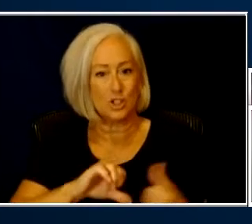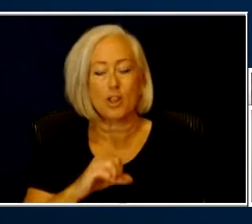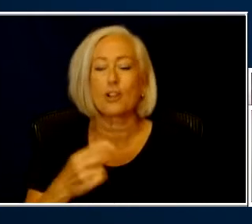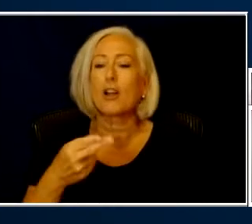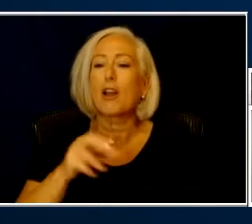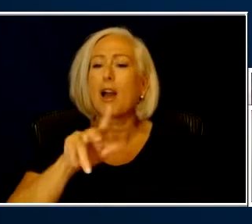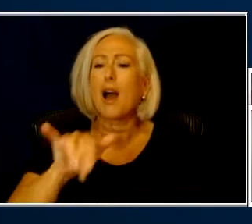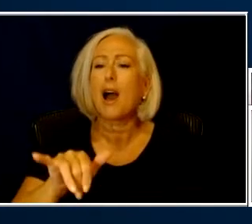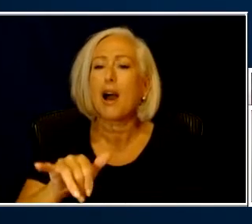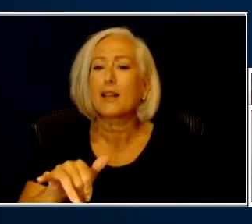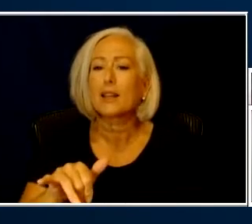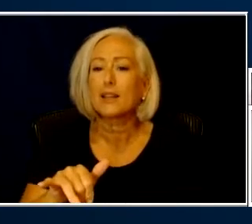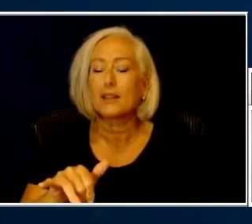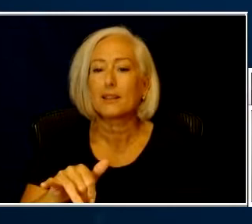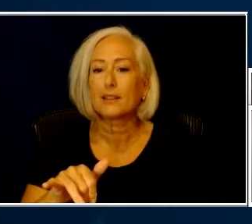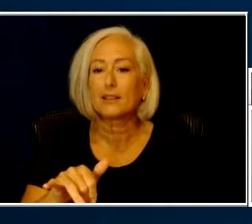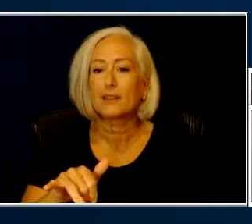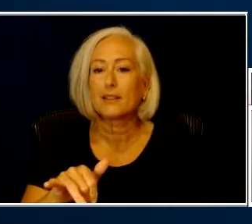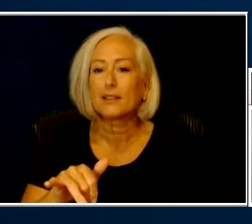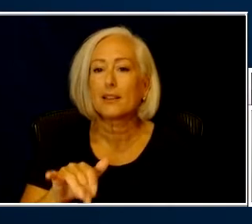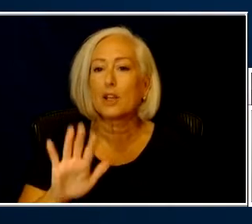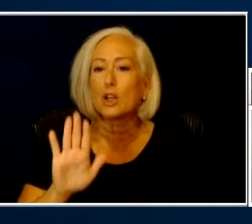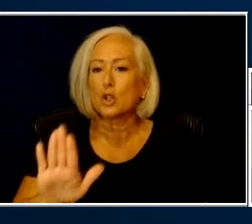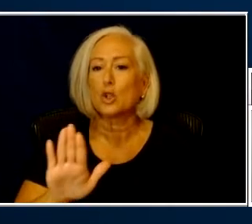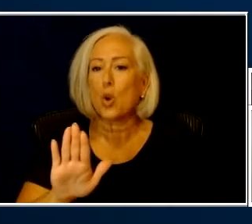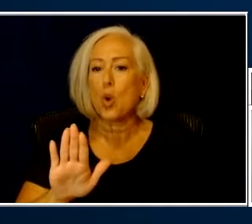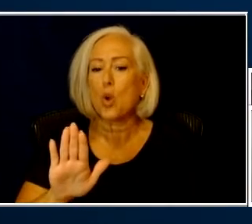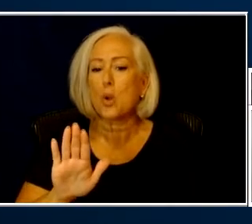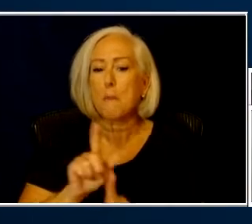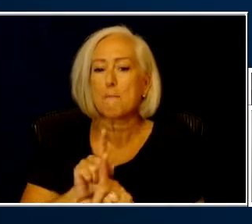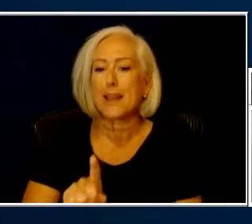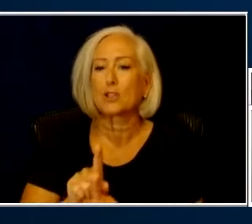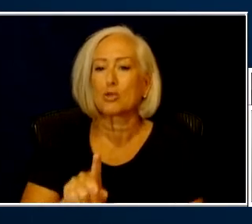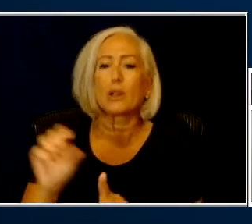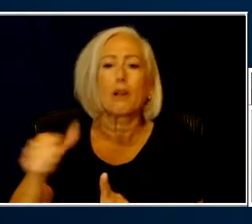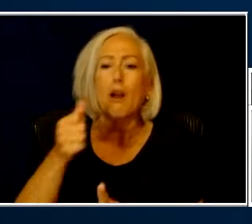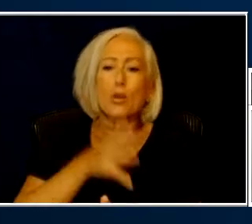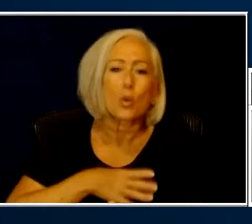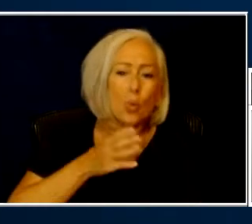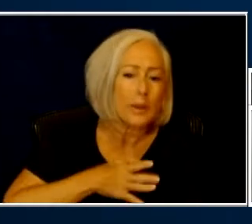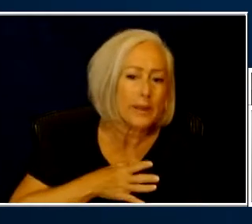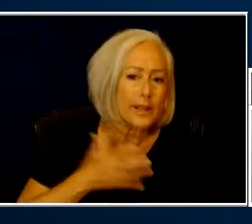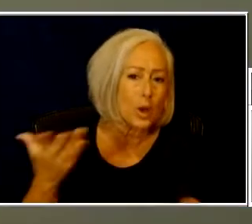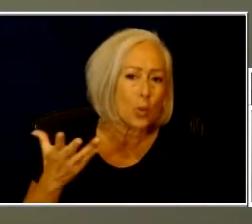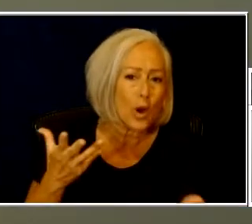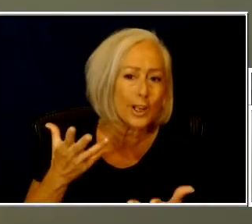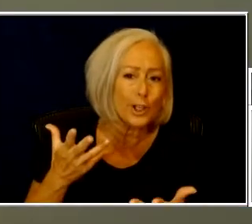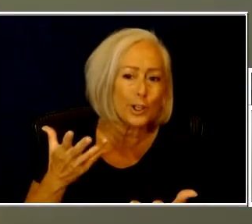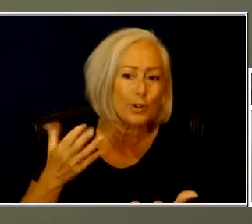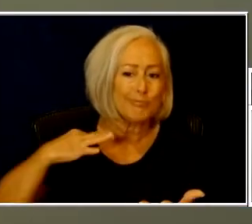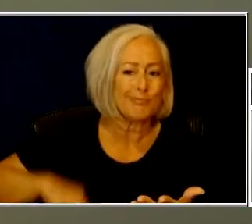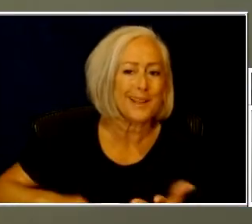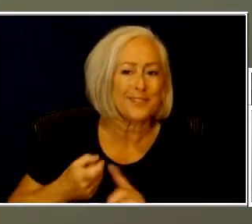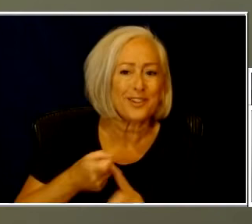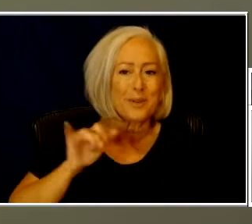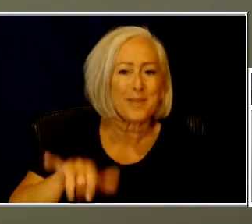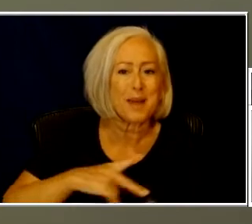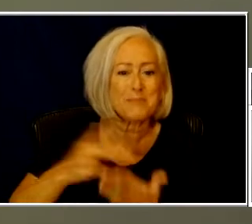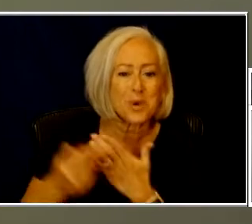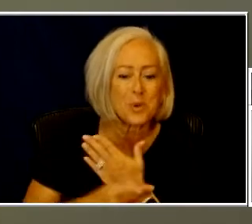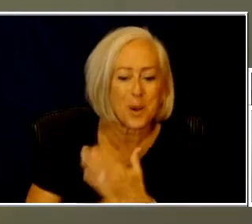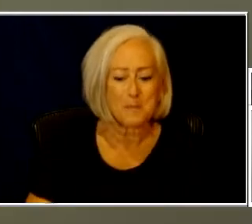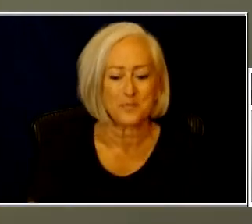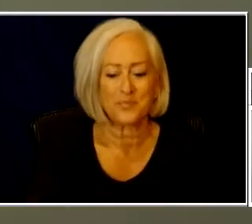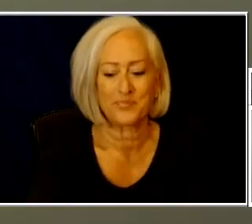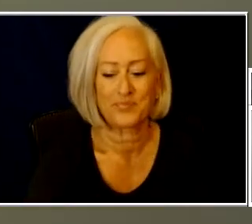about how you are mentoring other women and what you're also getting out of the program. Yeah, definitely.